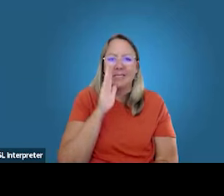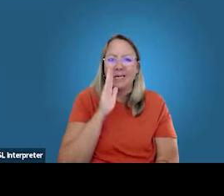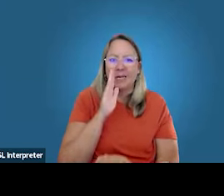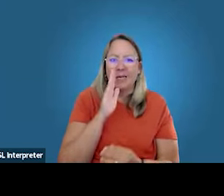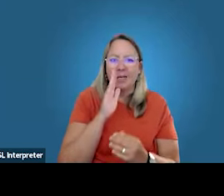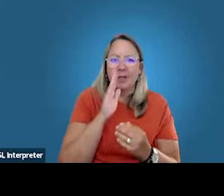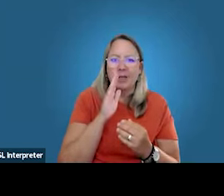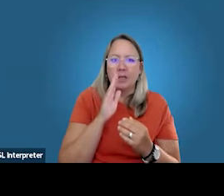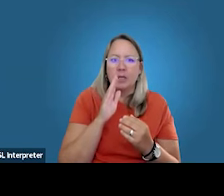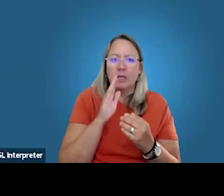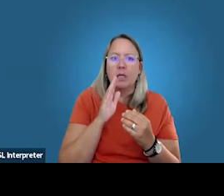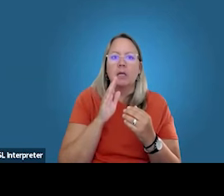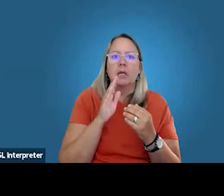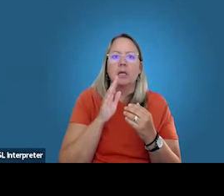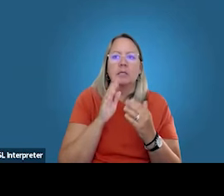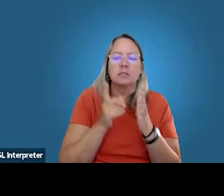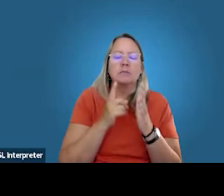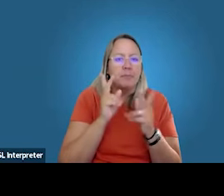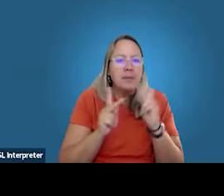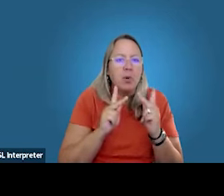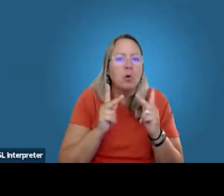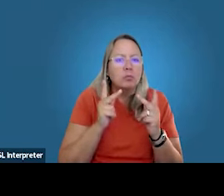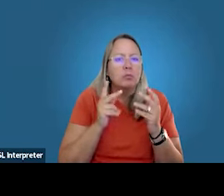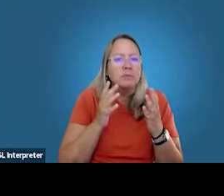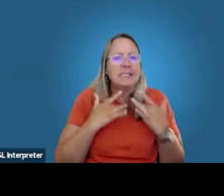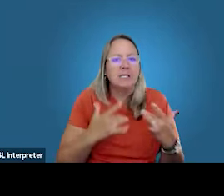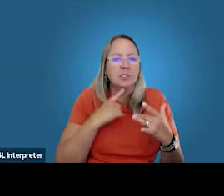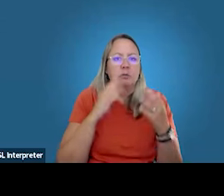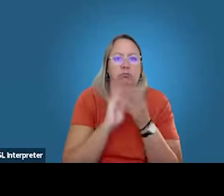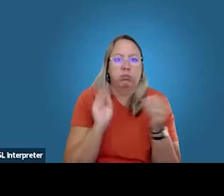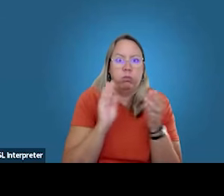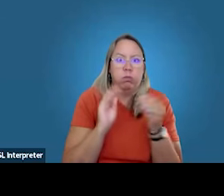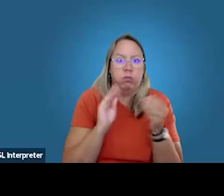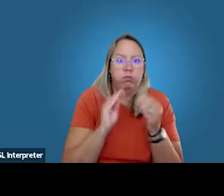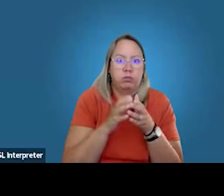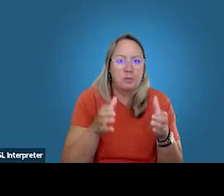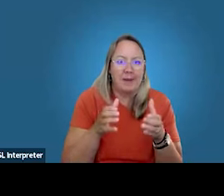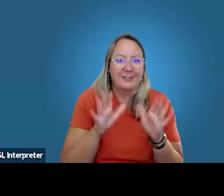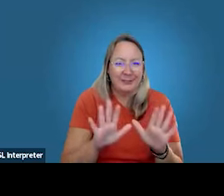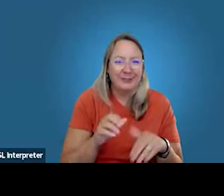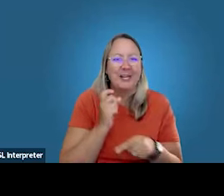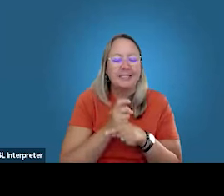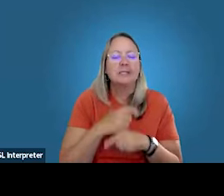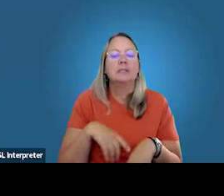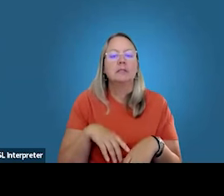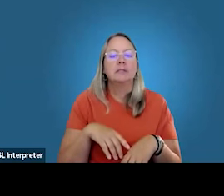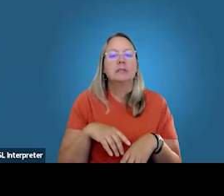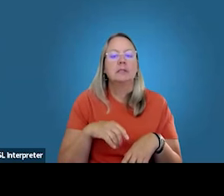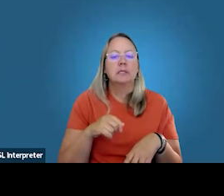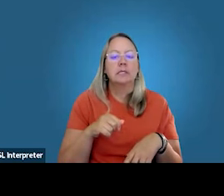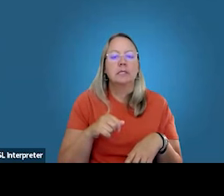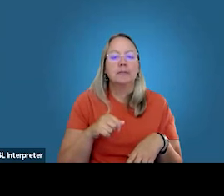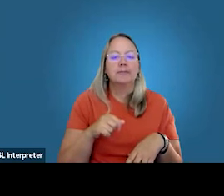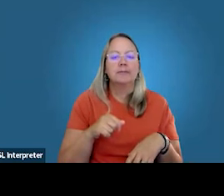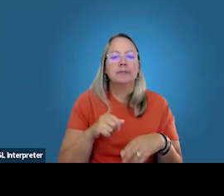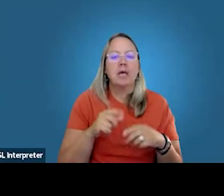are saying too little. It's always too much. We want to say everything all of the time. The second is sameness. So not being able to